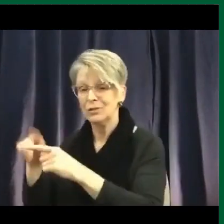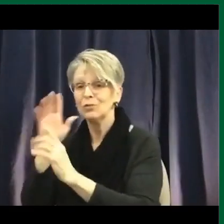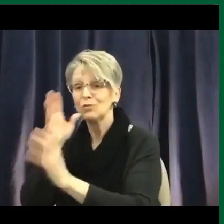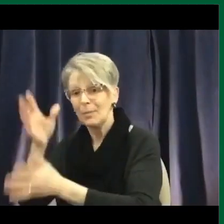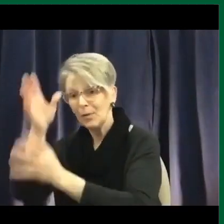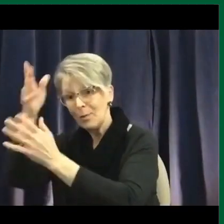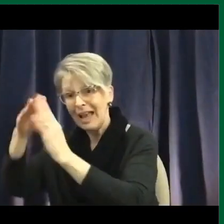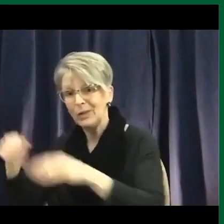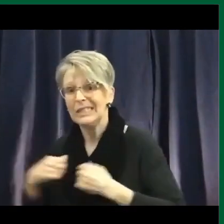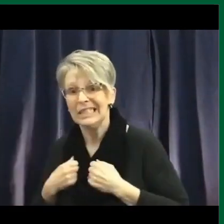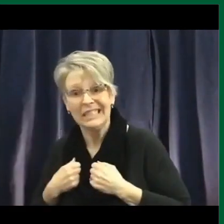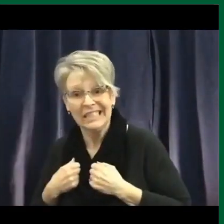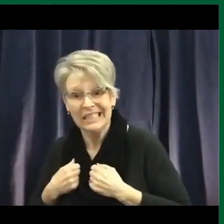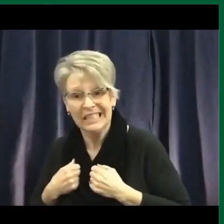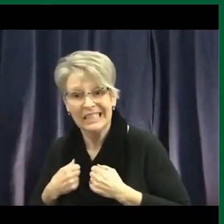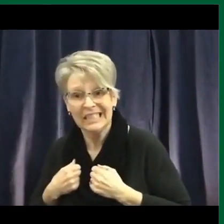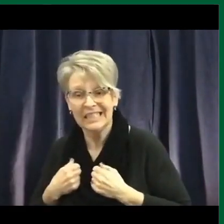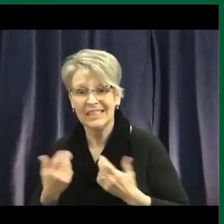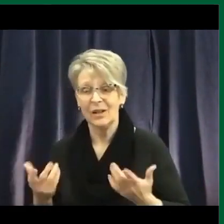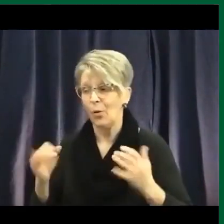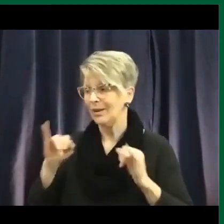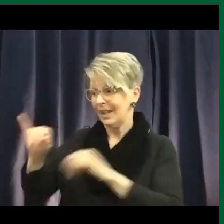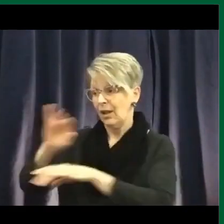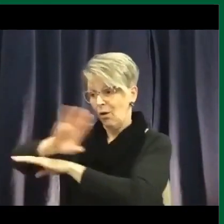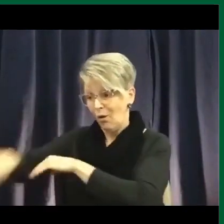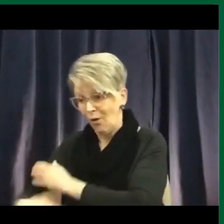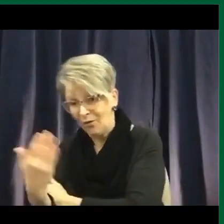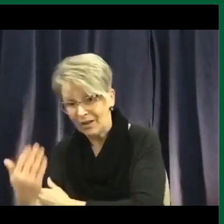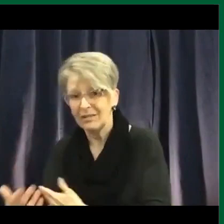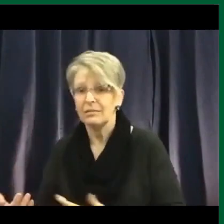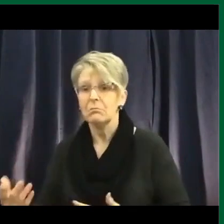limit. Overnight, for example, I think meeting and greeting